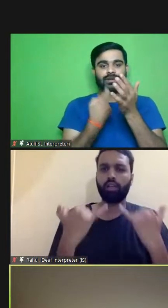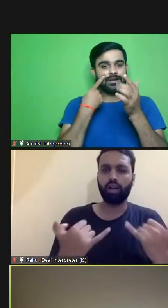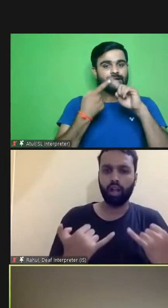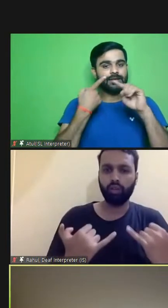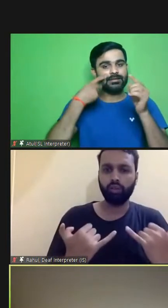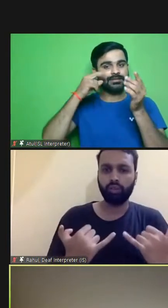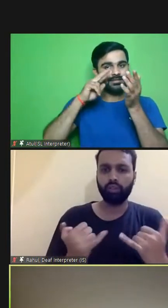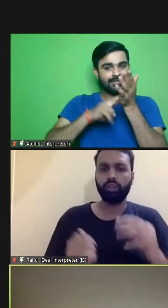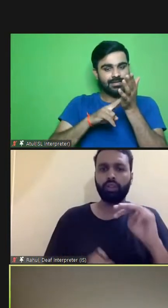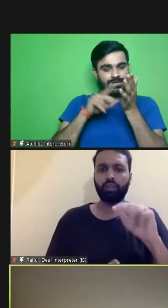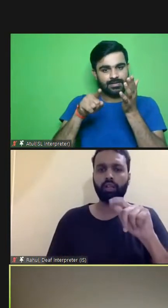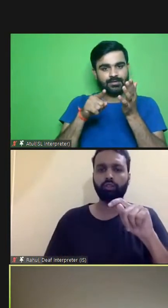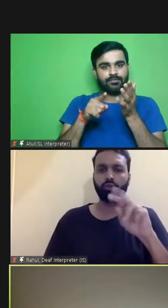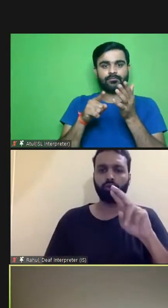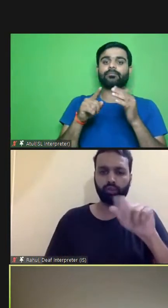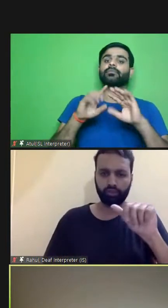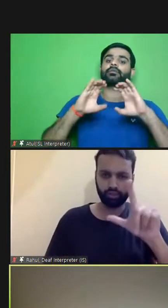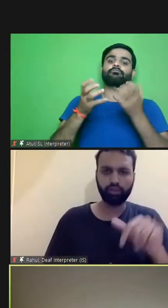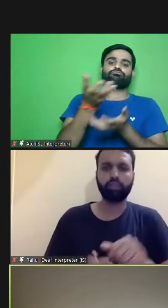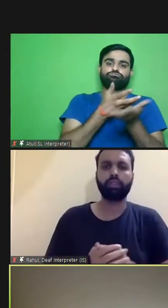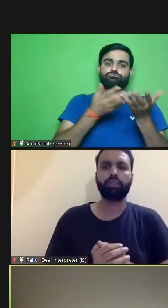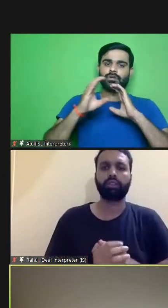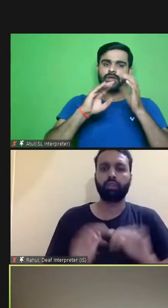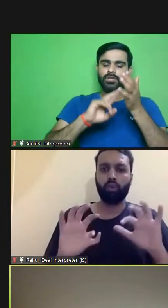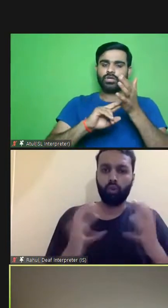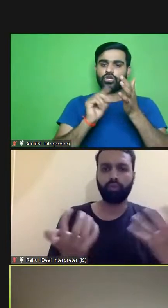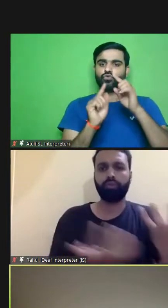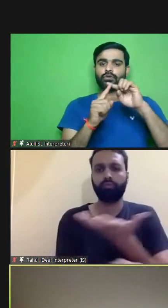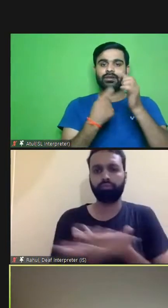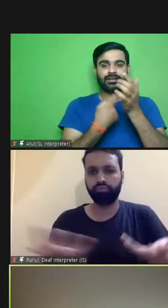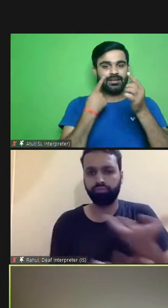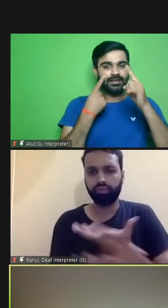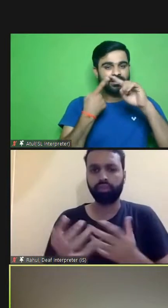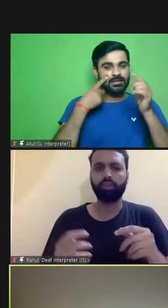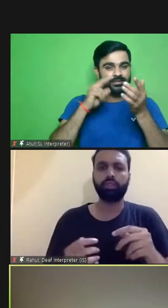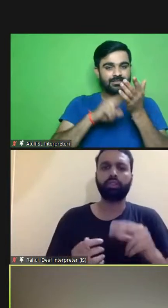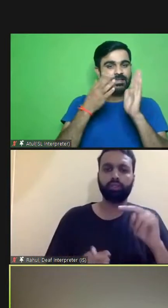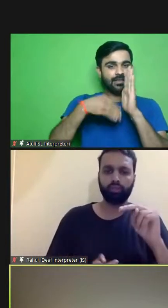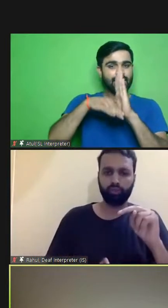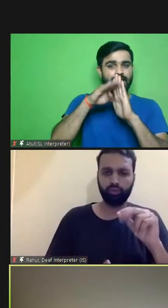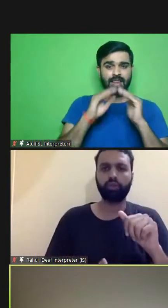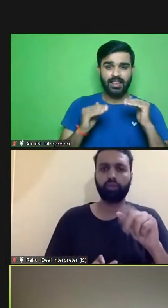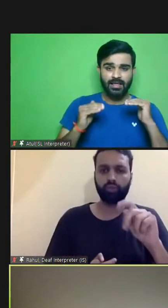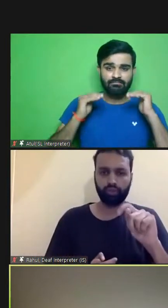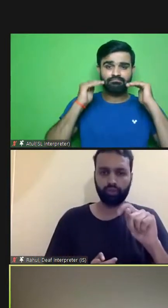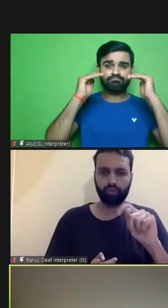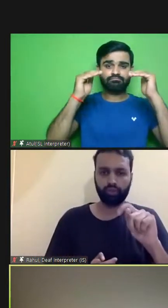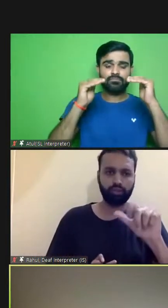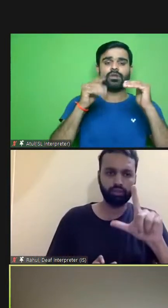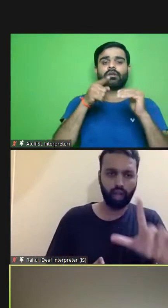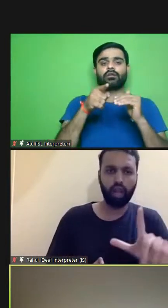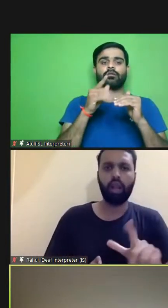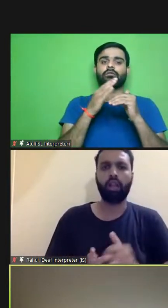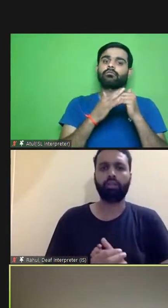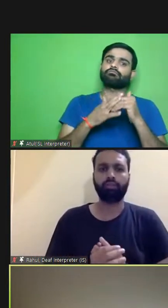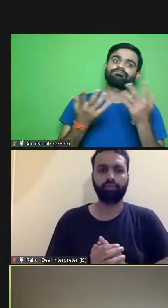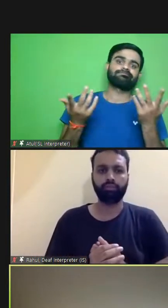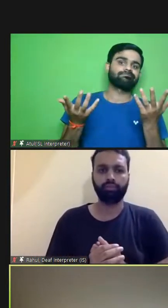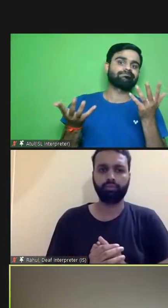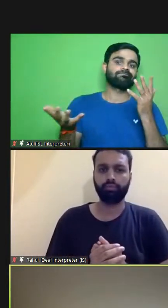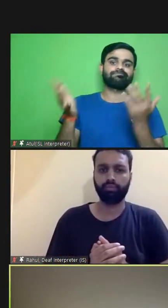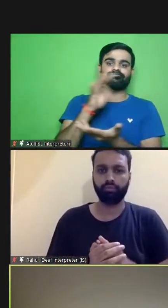it's important to realize that in discussing malnutrition, that we're also now talking about high and growing rates of obesity and overweight across low